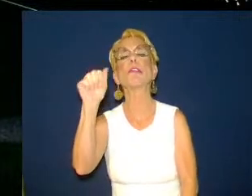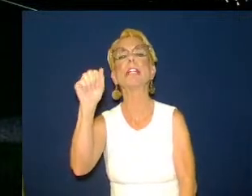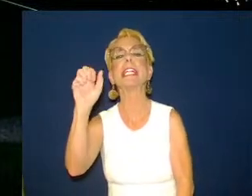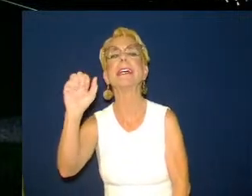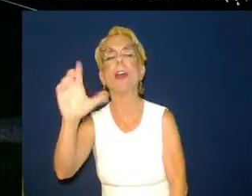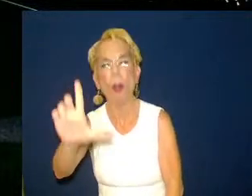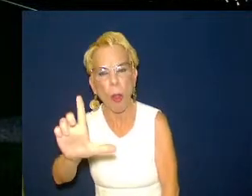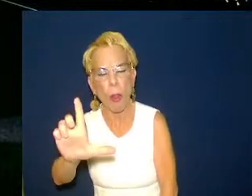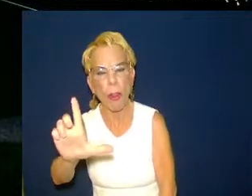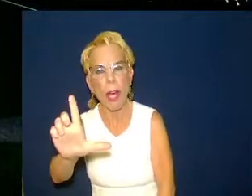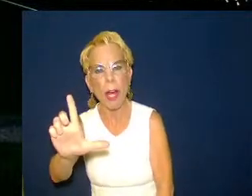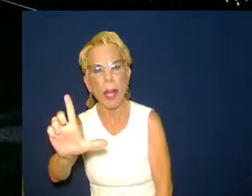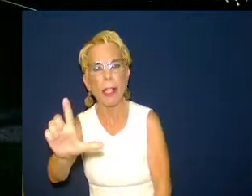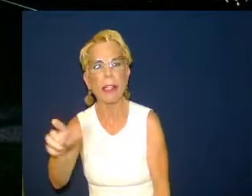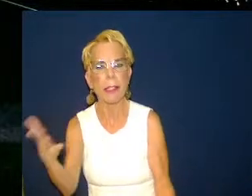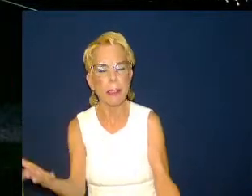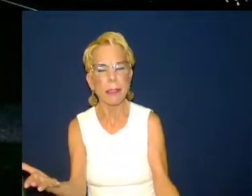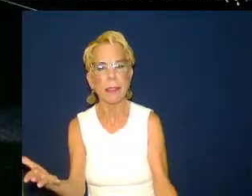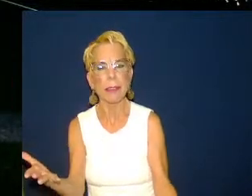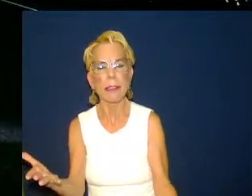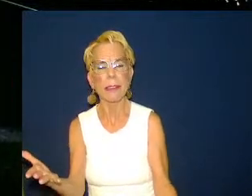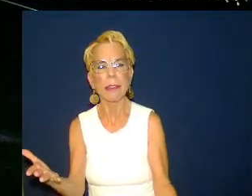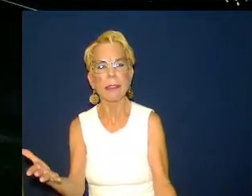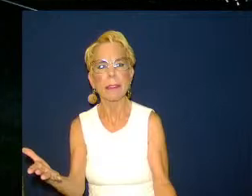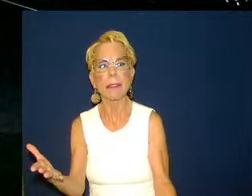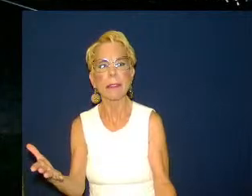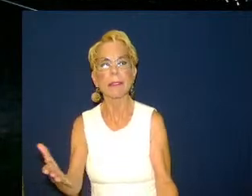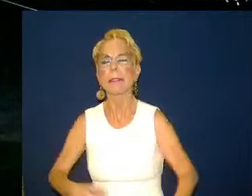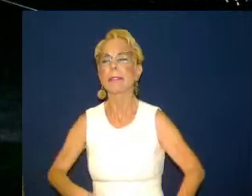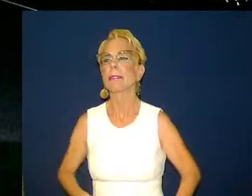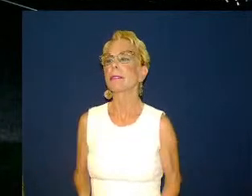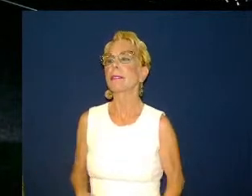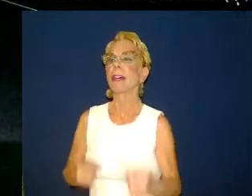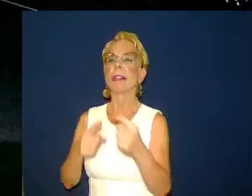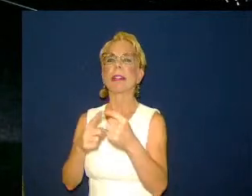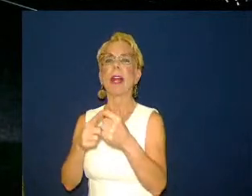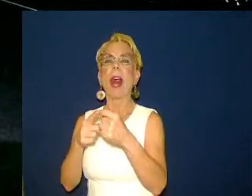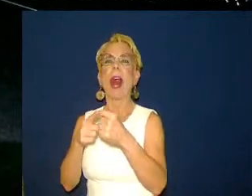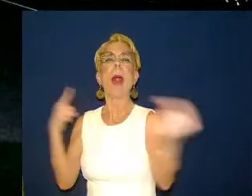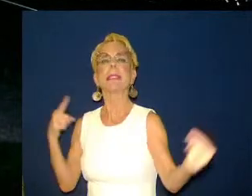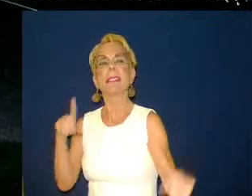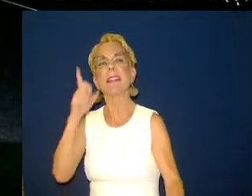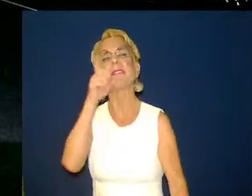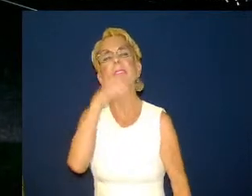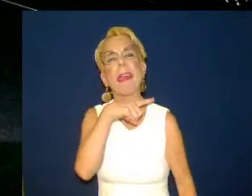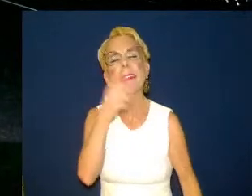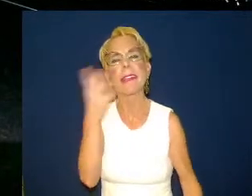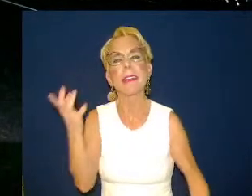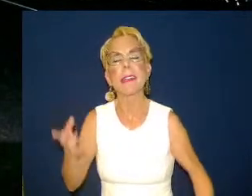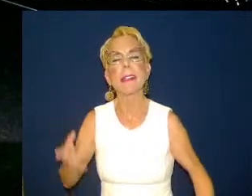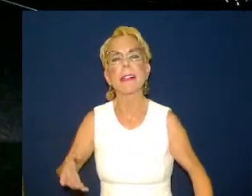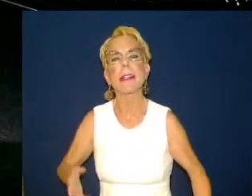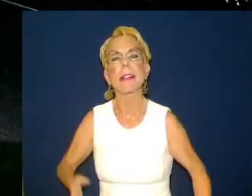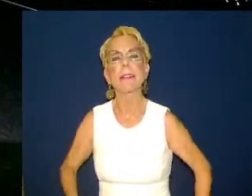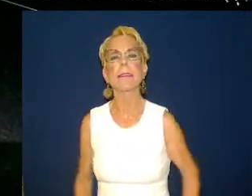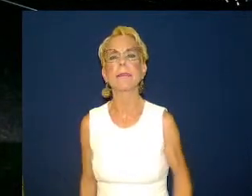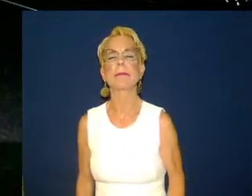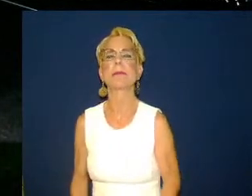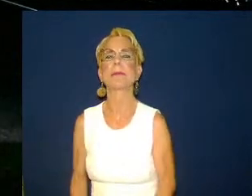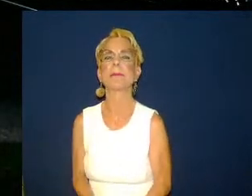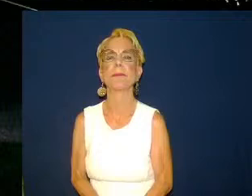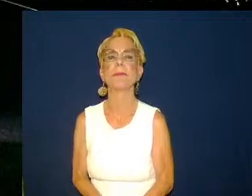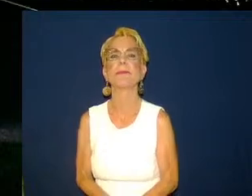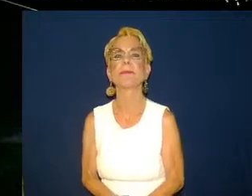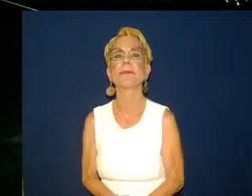something? Man, I just about started World War III in the other service. I started talking about mayonnaise.